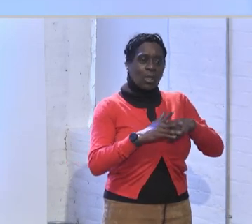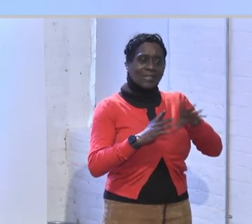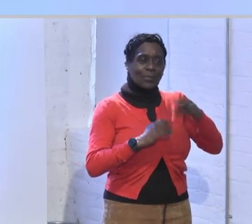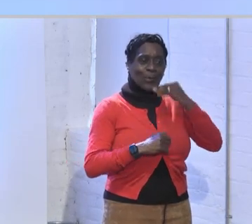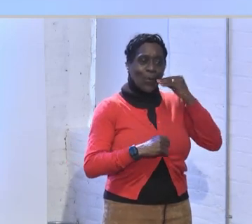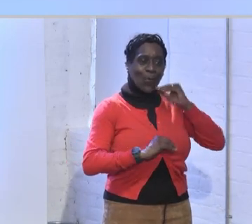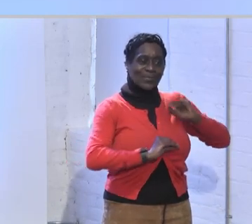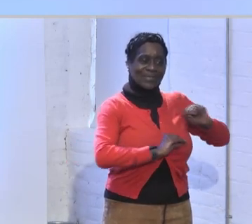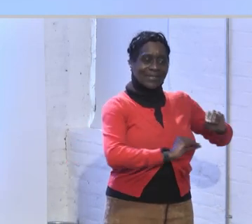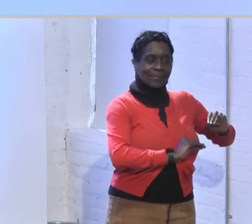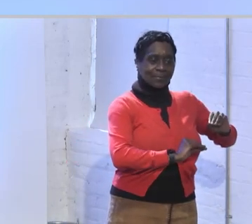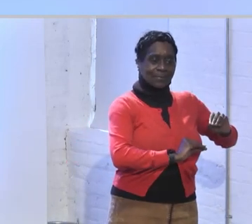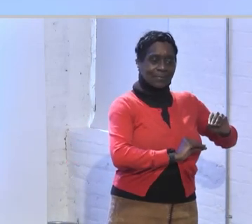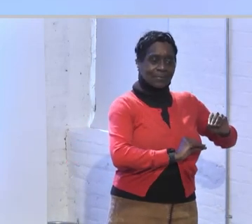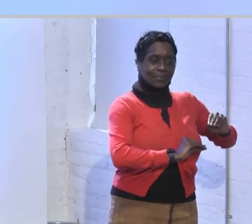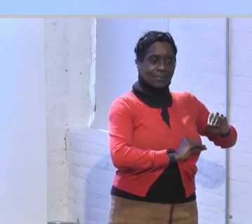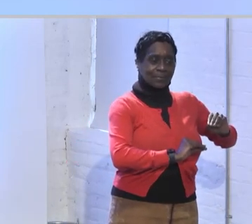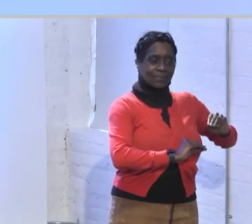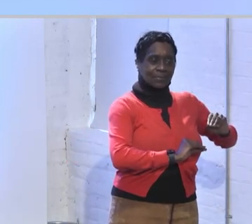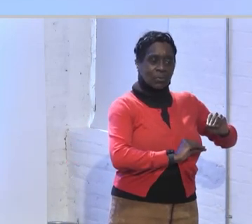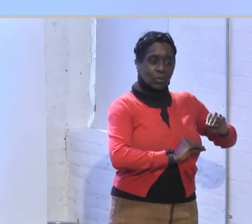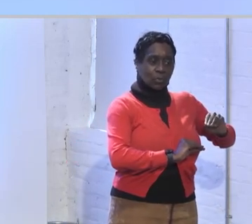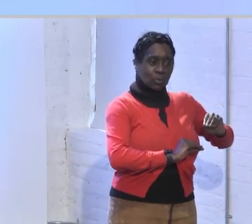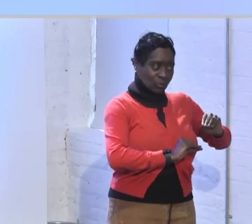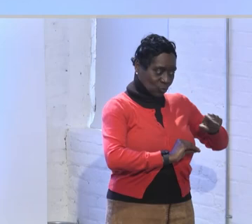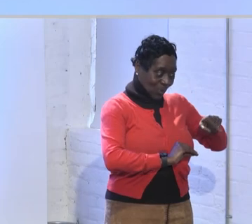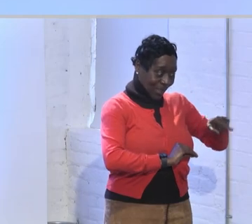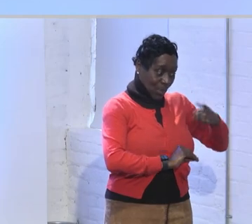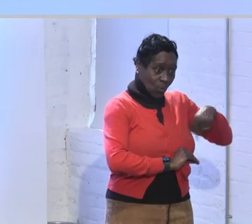ways, engendering an affection from God for God,